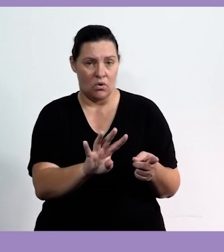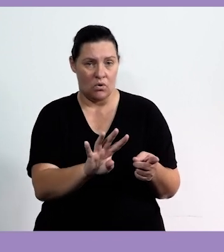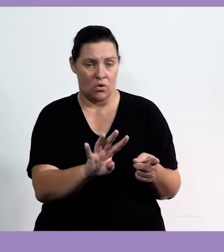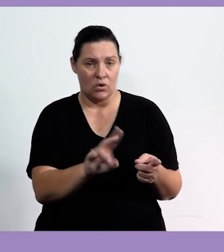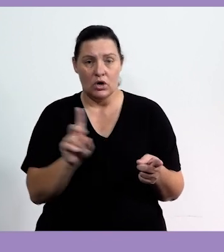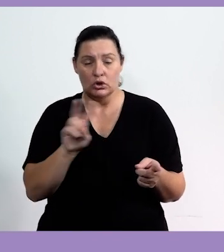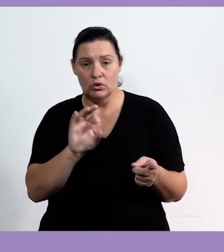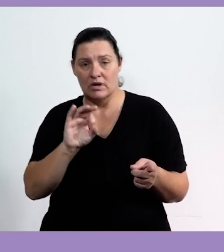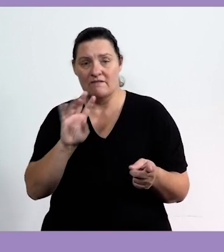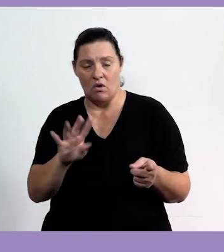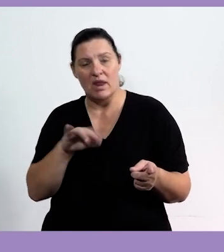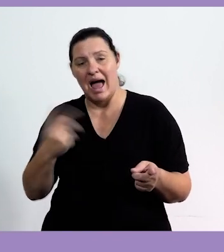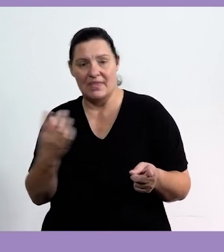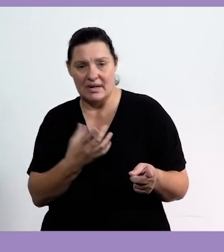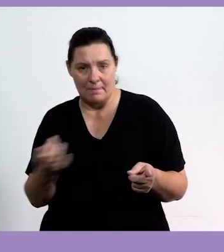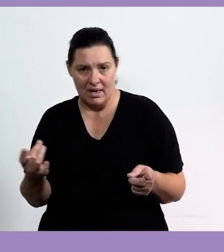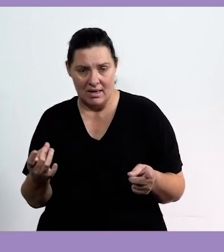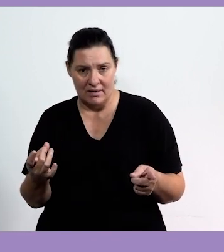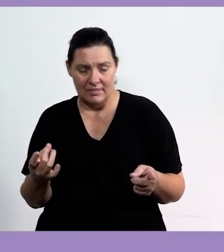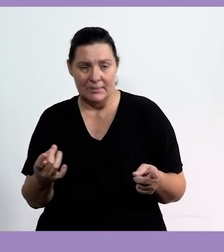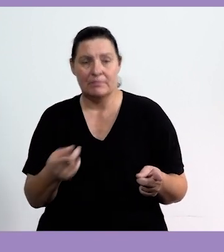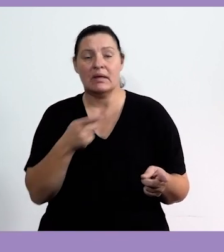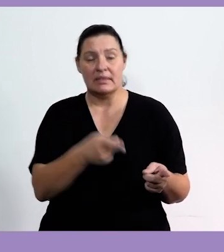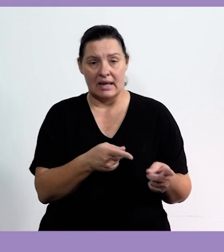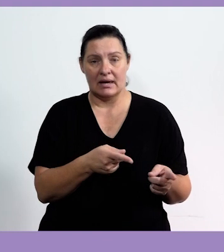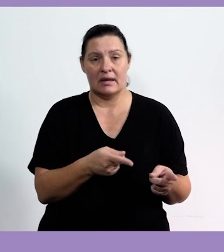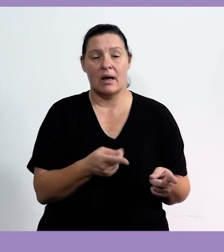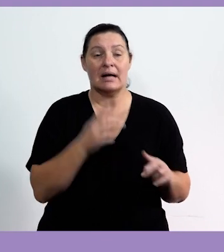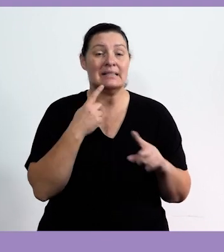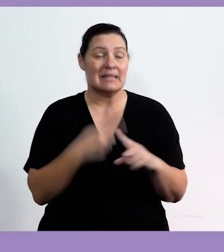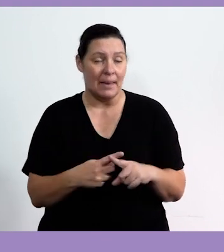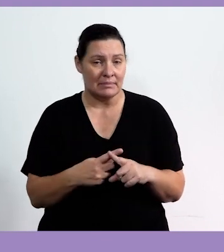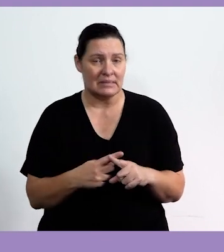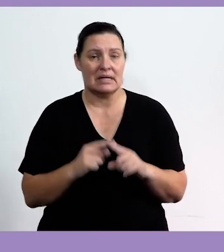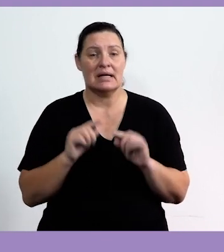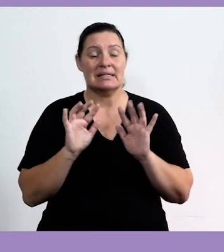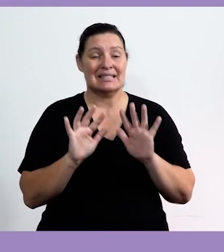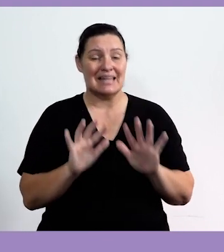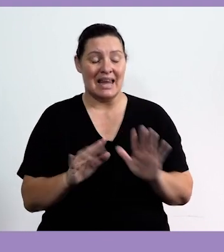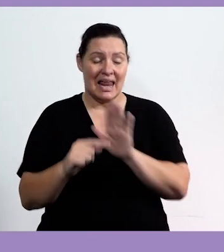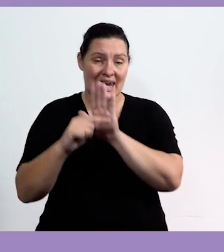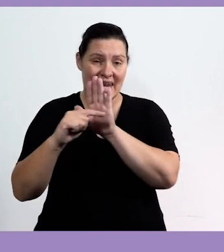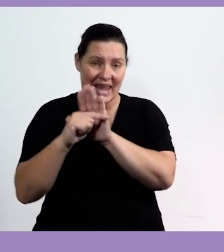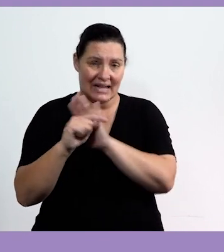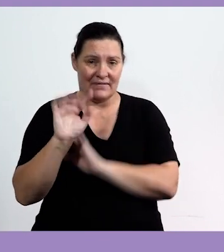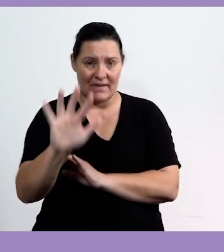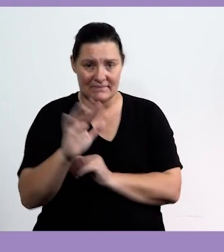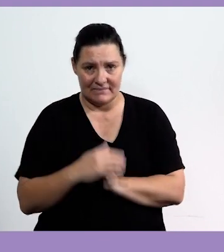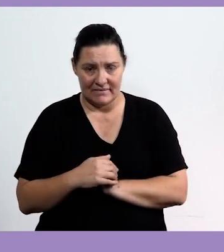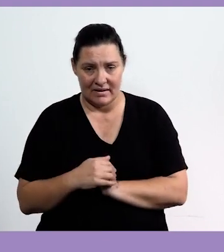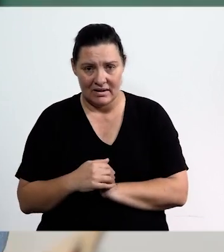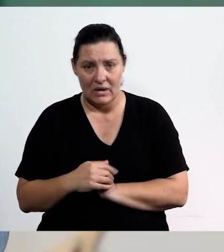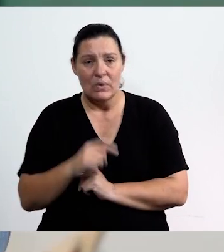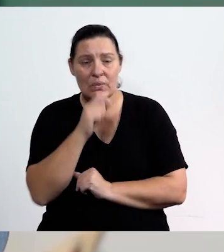3, 4. The 2, 3, 4 are the rest of the numbers that appear there. And it is going to be multiplied by 10 to the negative